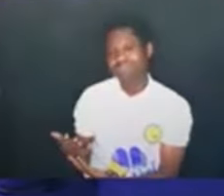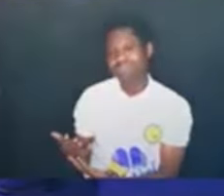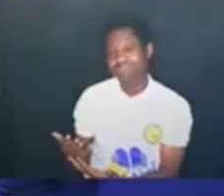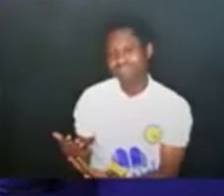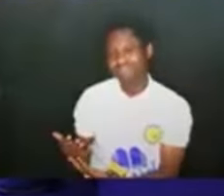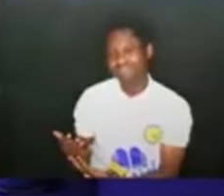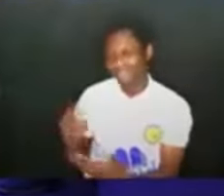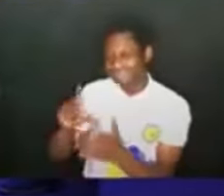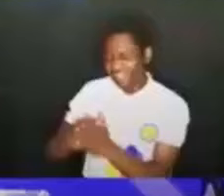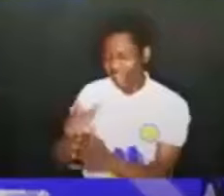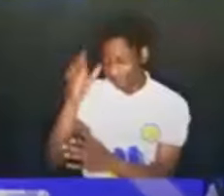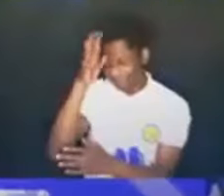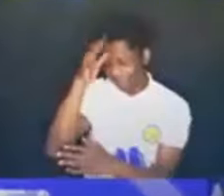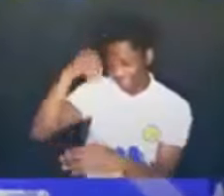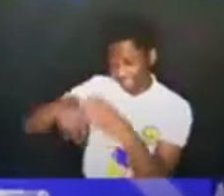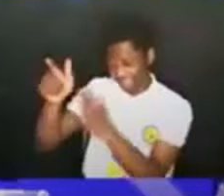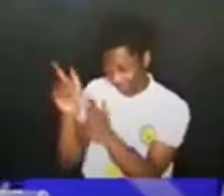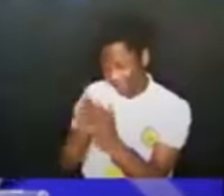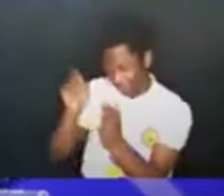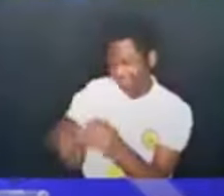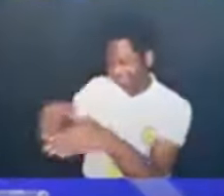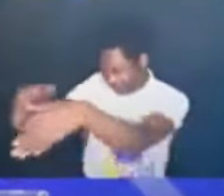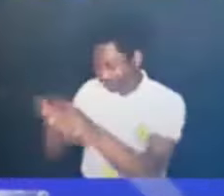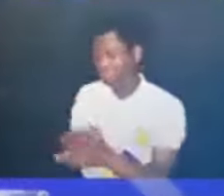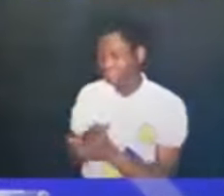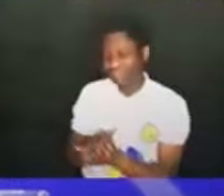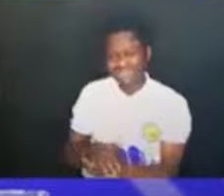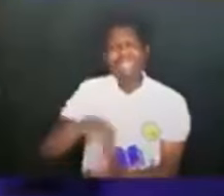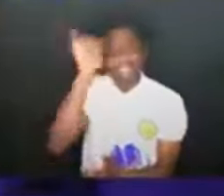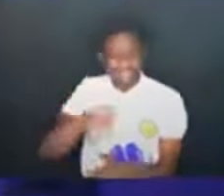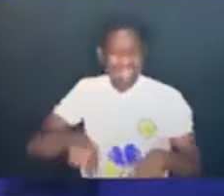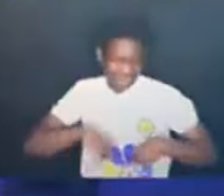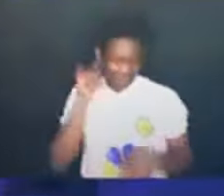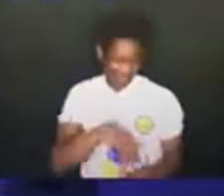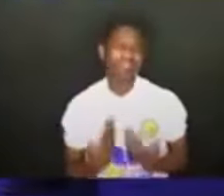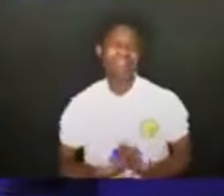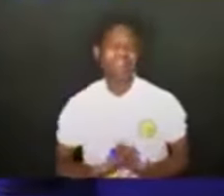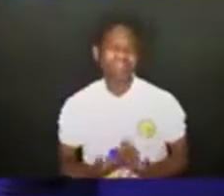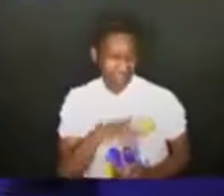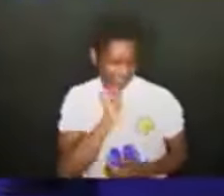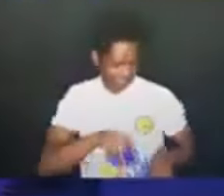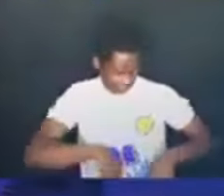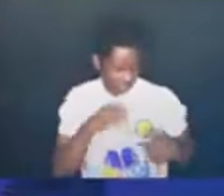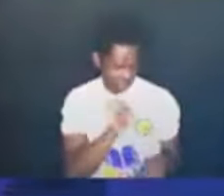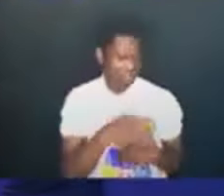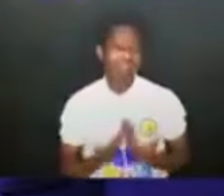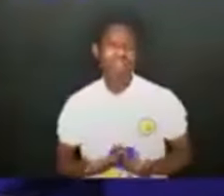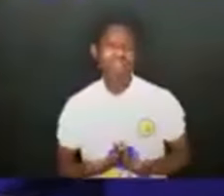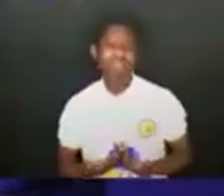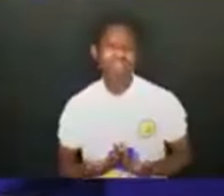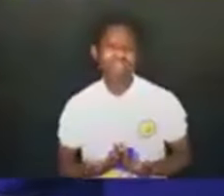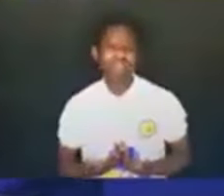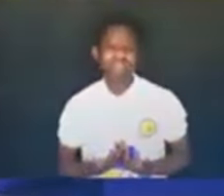your in-law to bury. Now, this is life. This is life. And